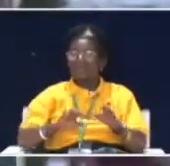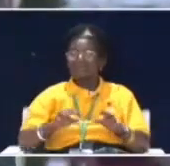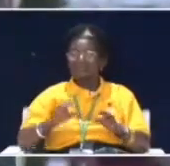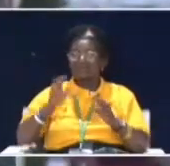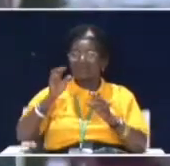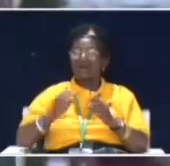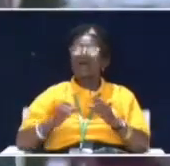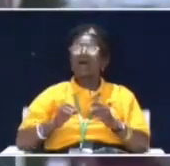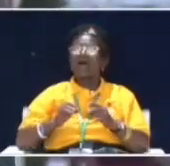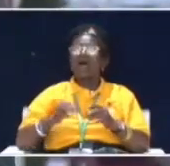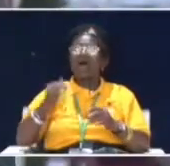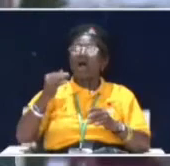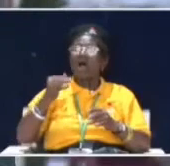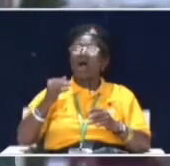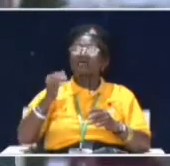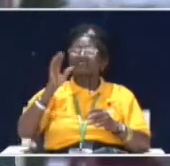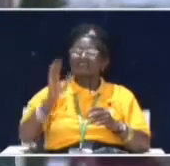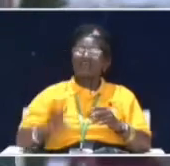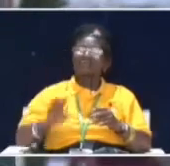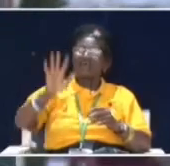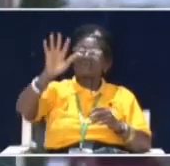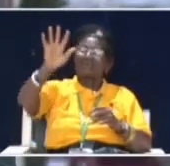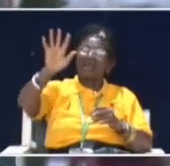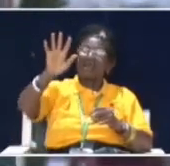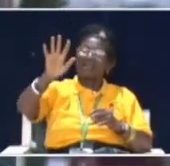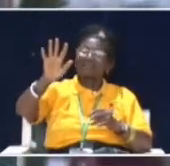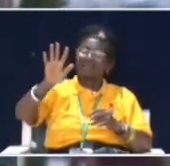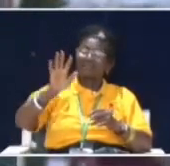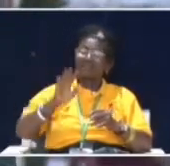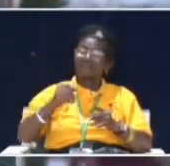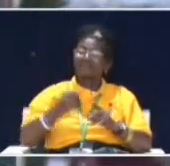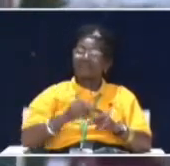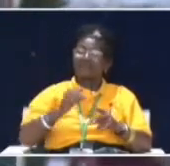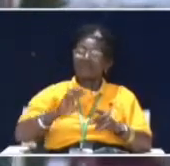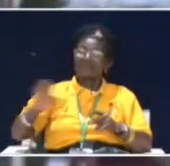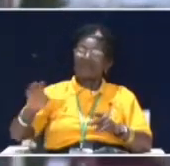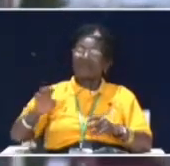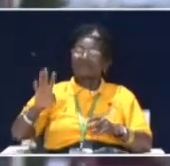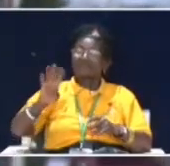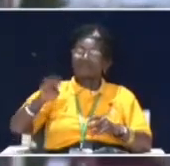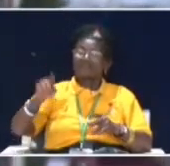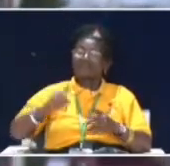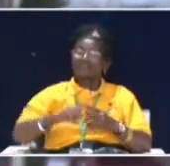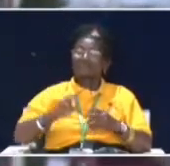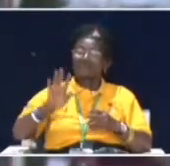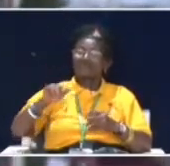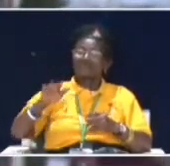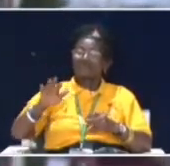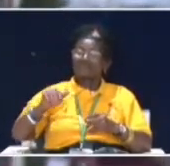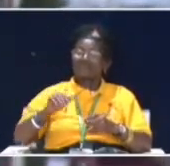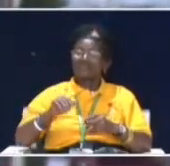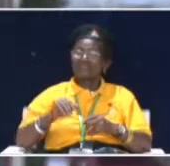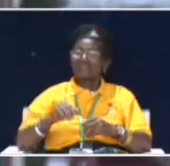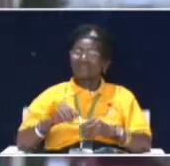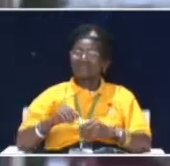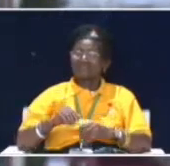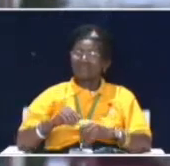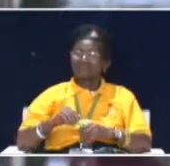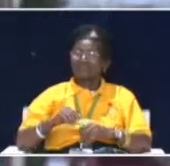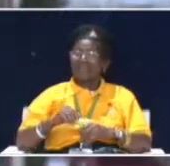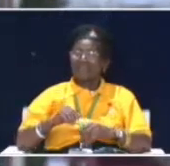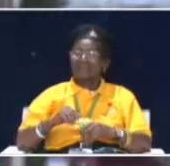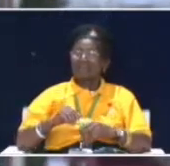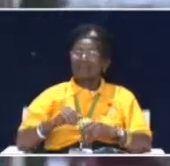Apostles chapter 5. Isi apostoli ori ikarun. From verse 14 to 16. Ese kerin la de kerin din ni ogun.